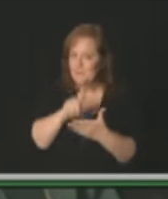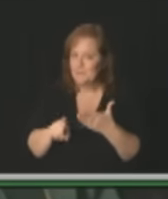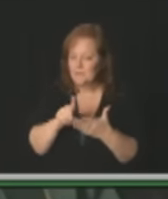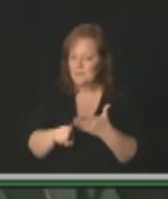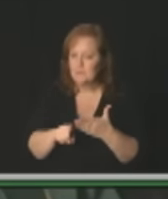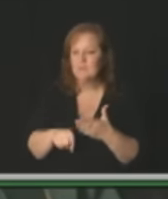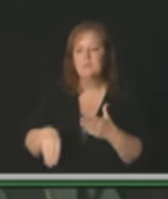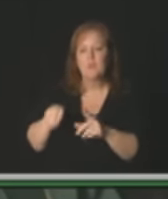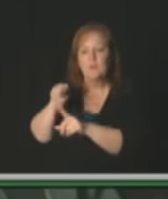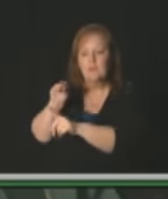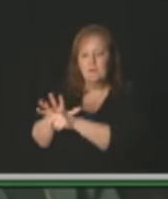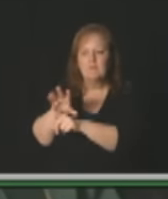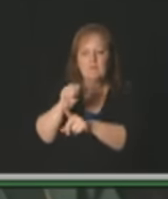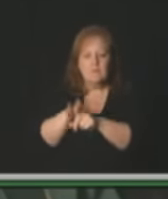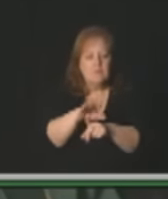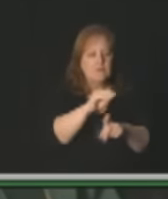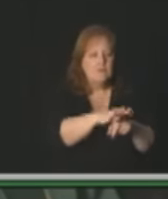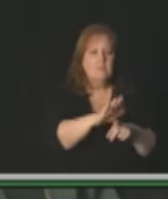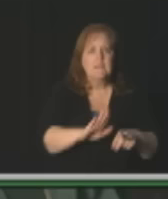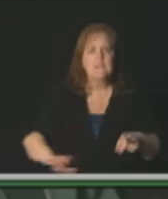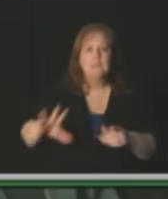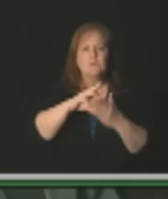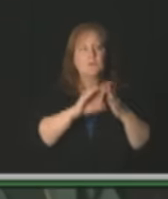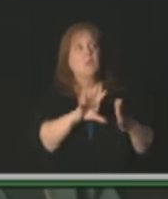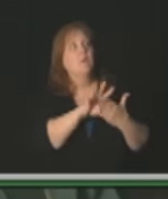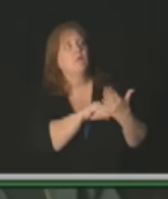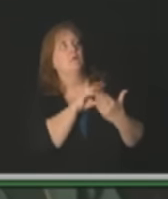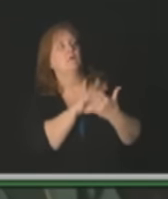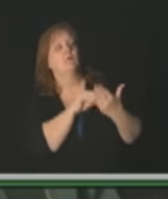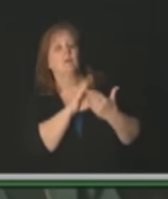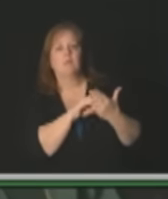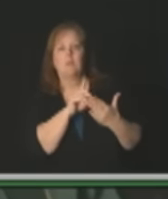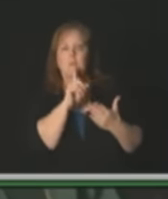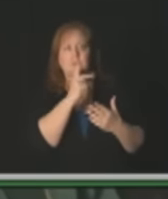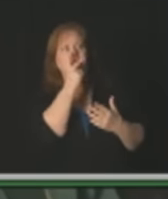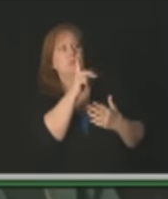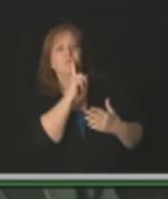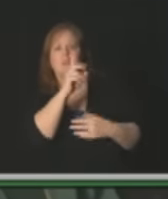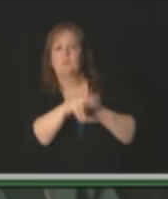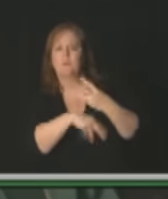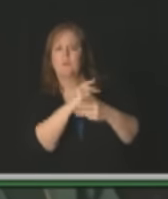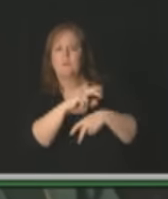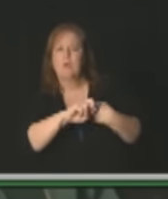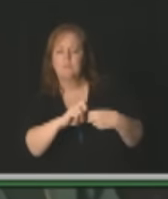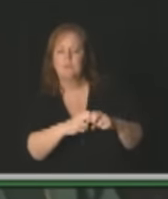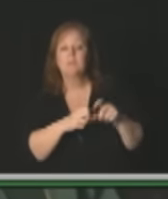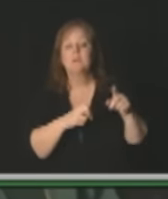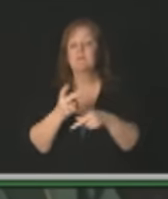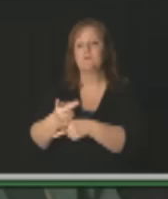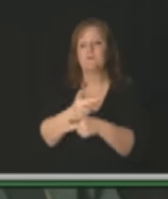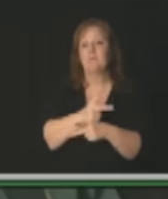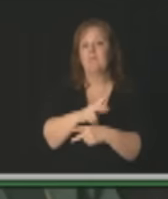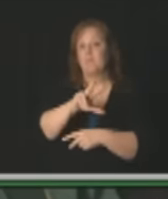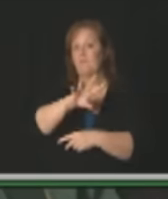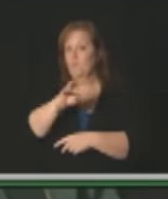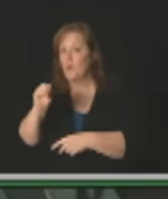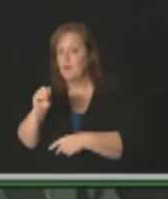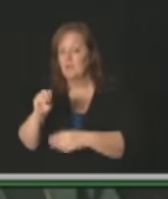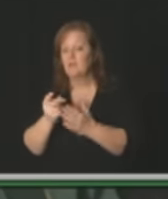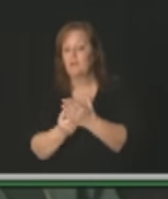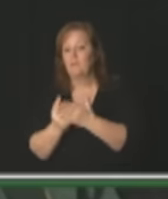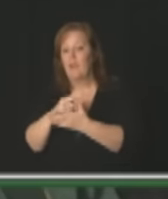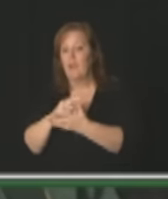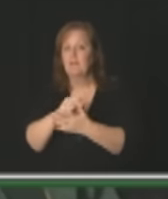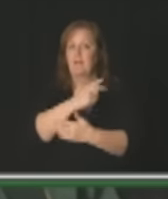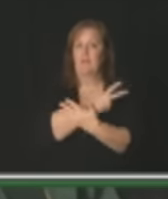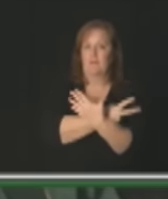students to a variety of real-world problems. He has supervised more than 40 graduate and undergraduate thesis